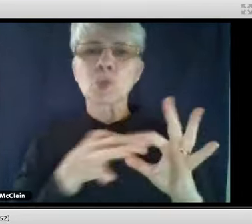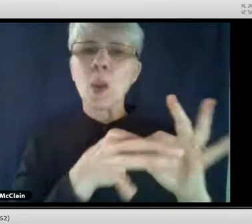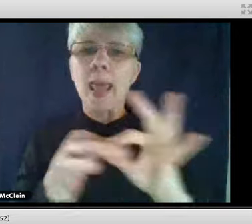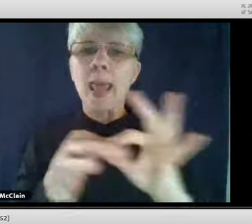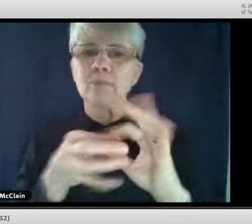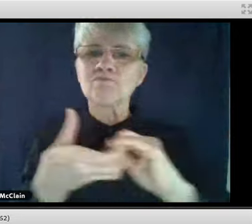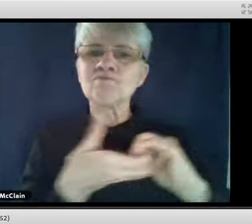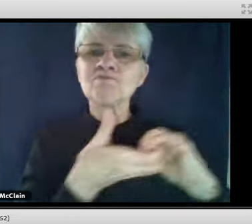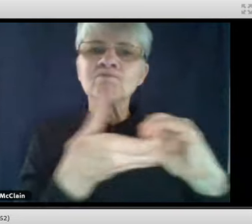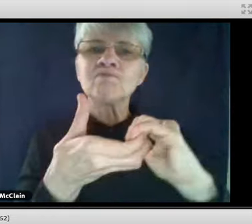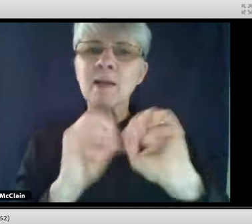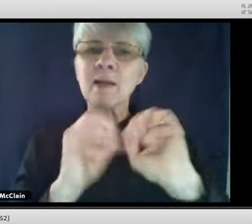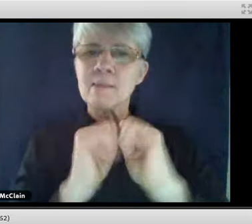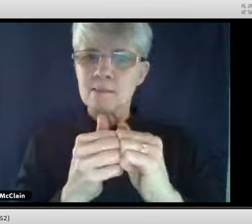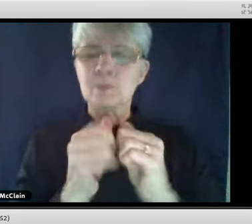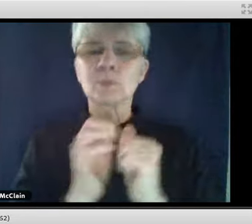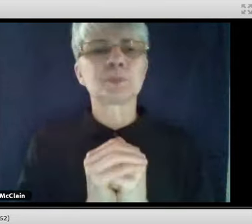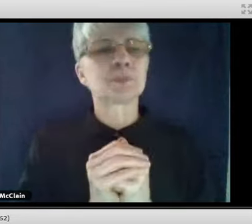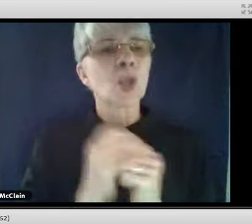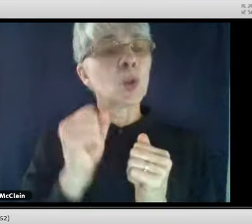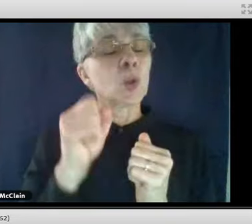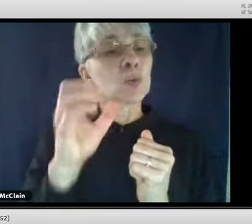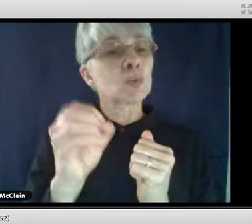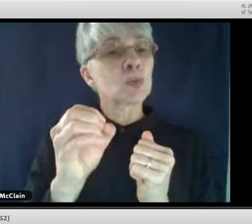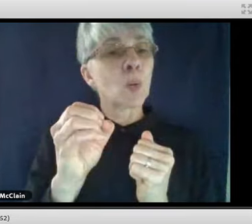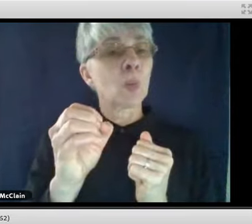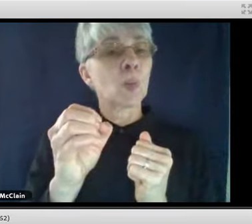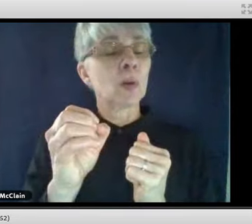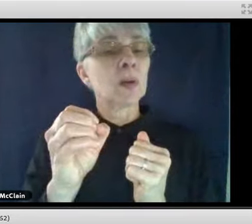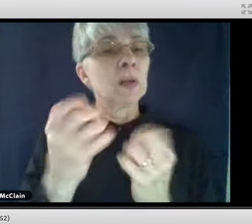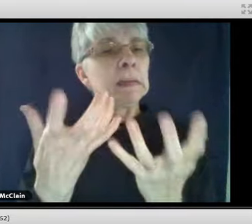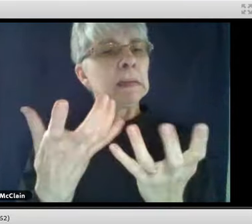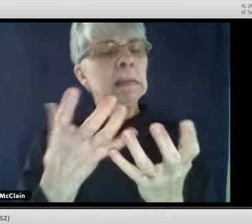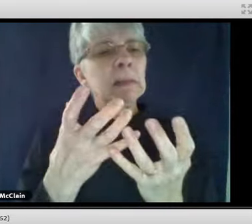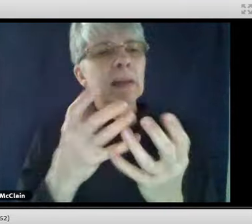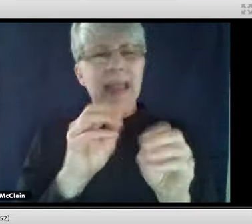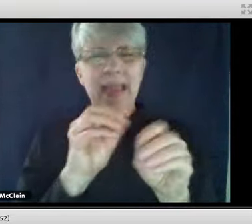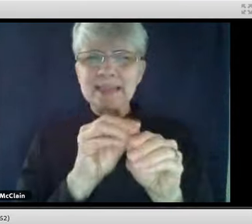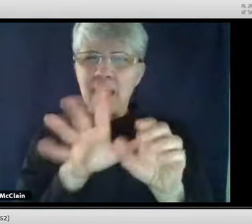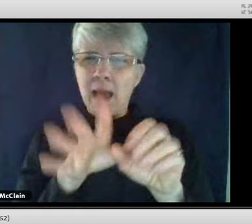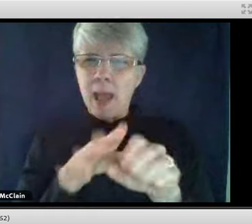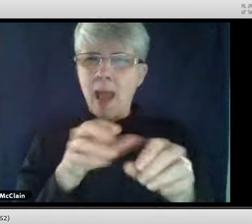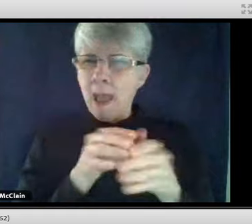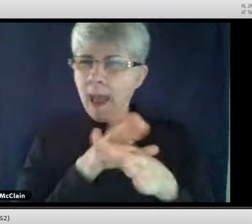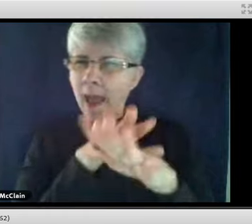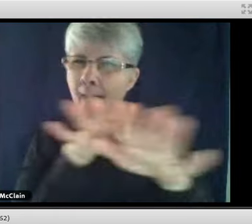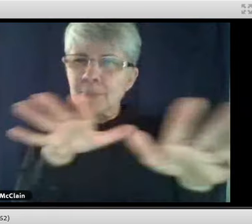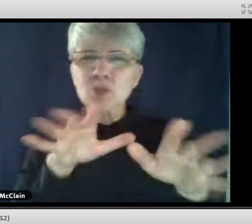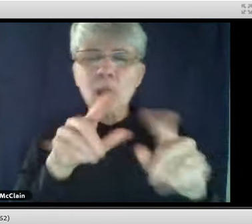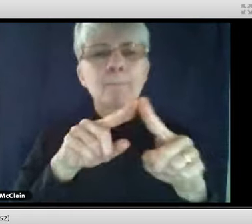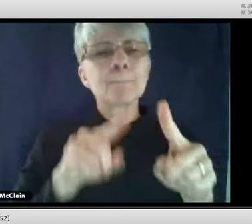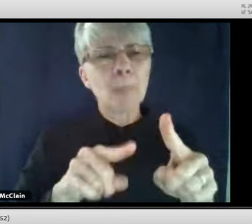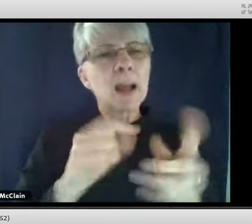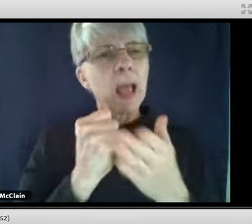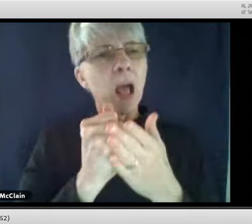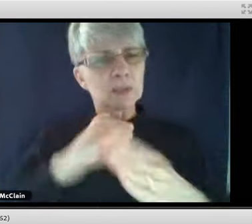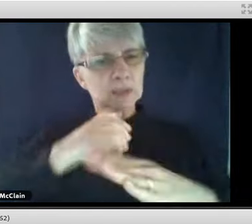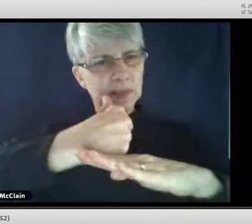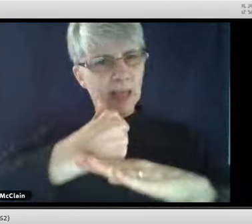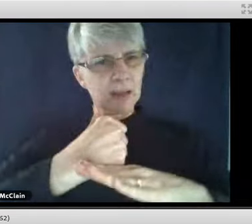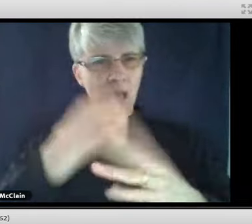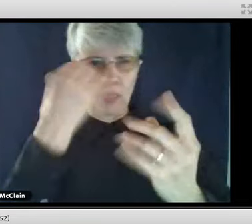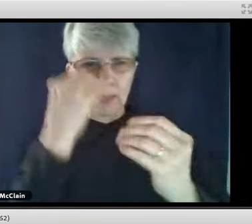another. Okay, if that makes sense. So I know that's very abstract, but it does help kind of frame our thinking